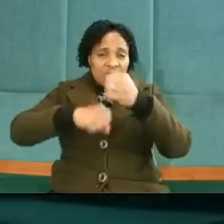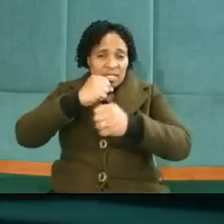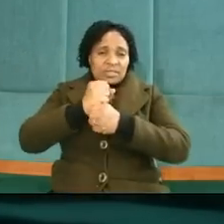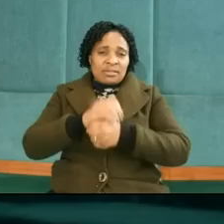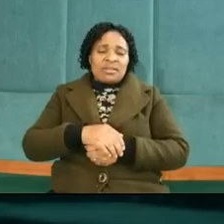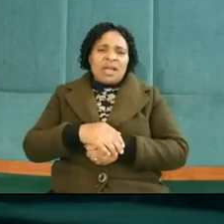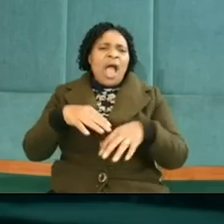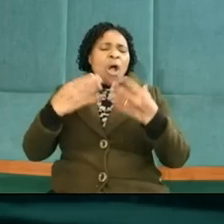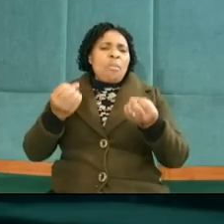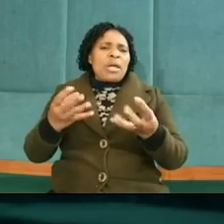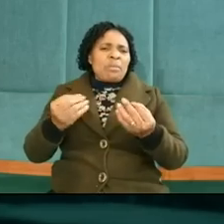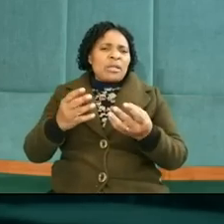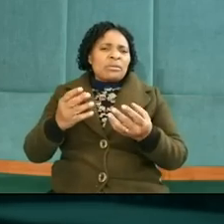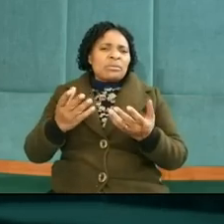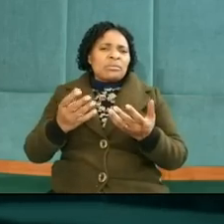years.